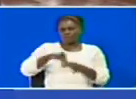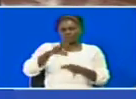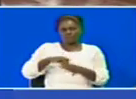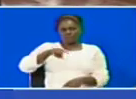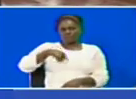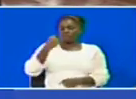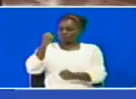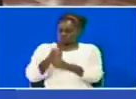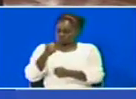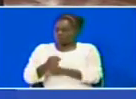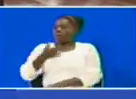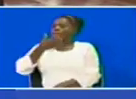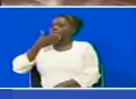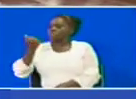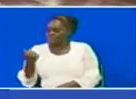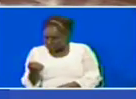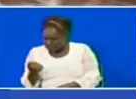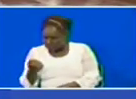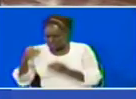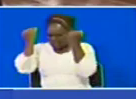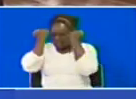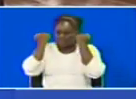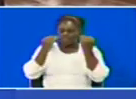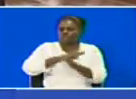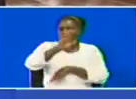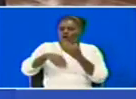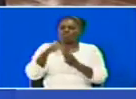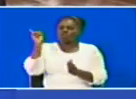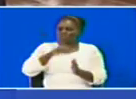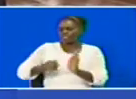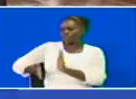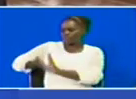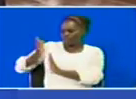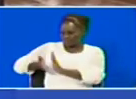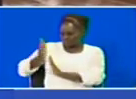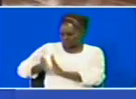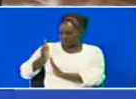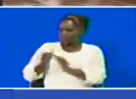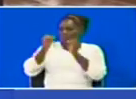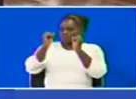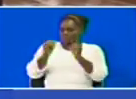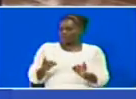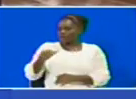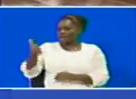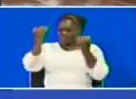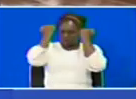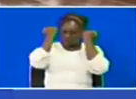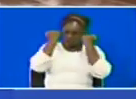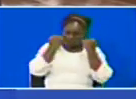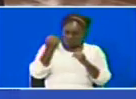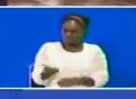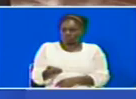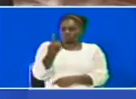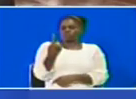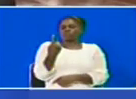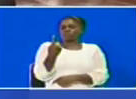will do our best to have those cases finalized as quickly as possible. If there are any other cases which may arise from